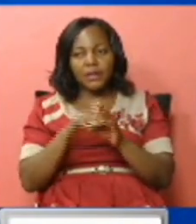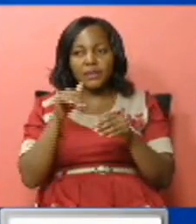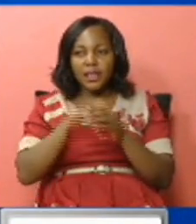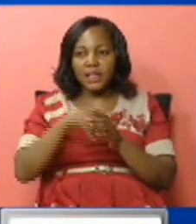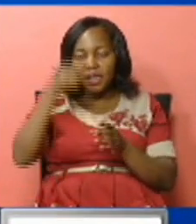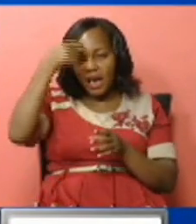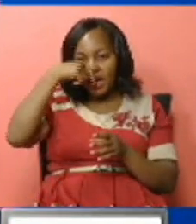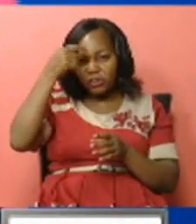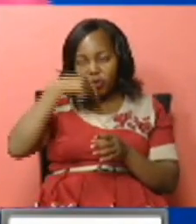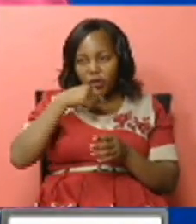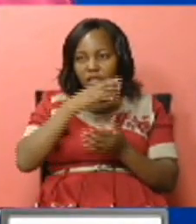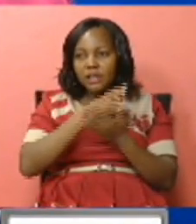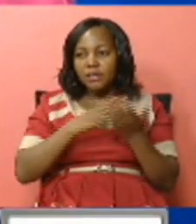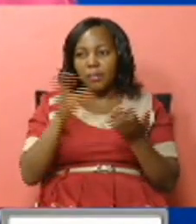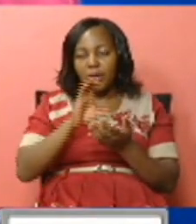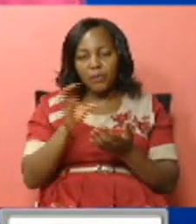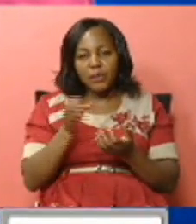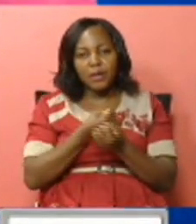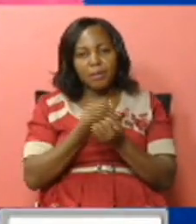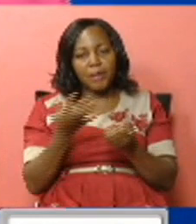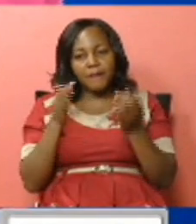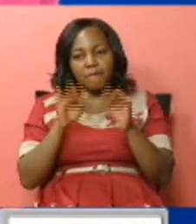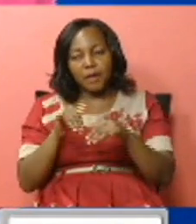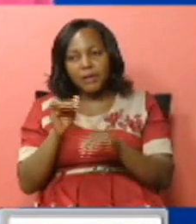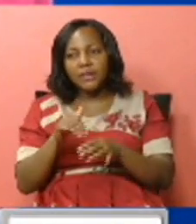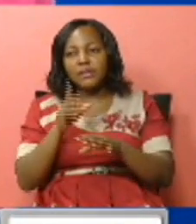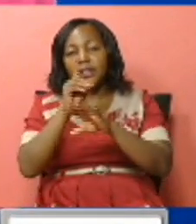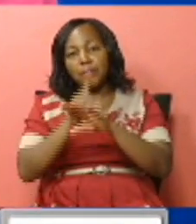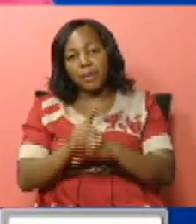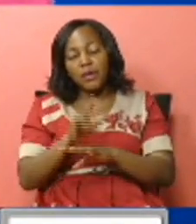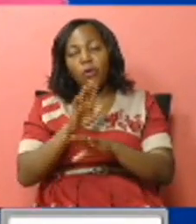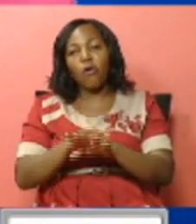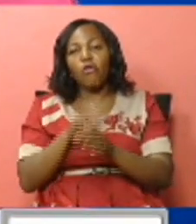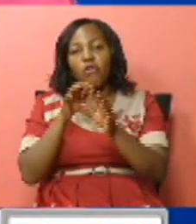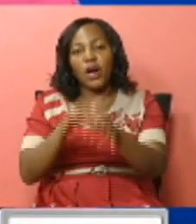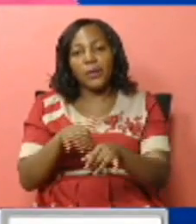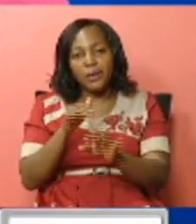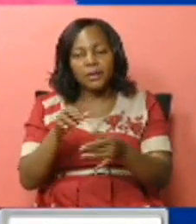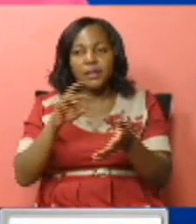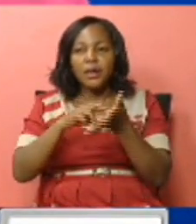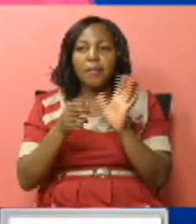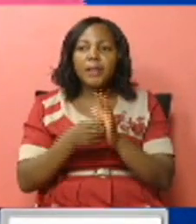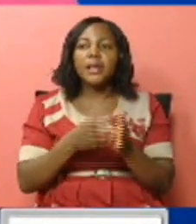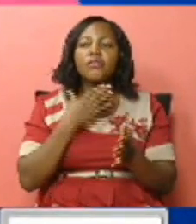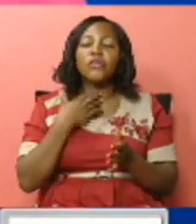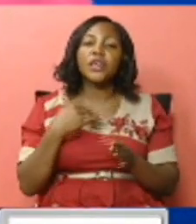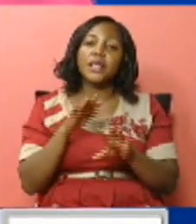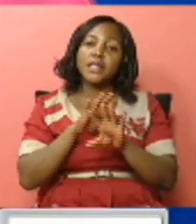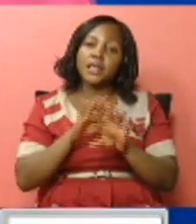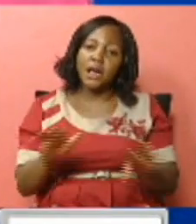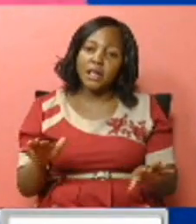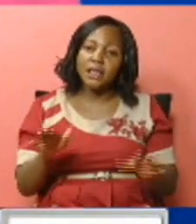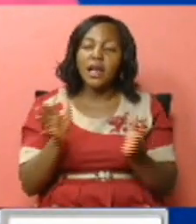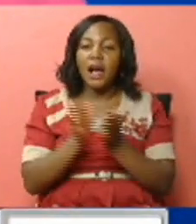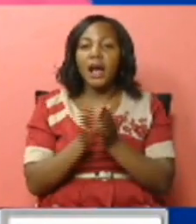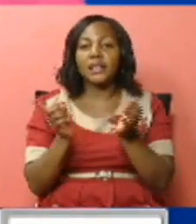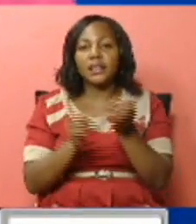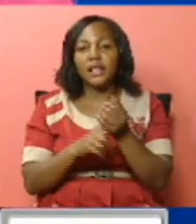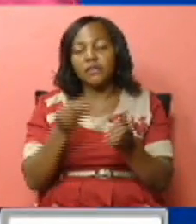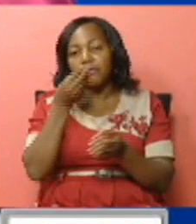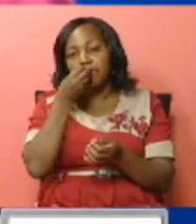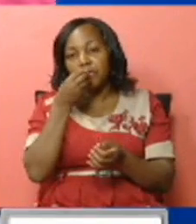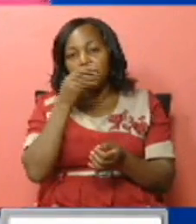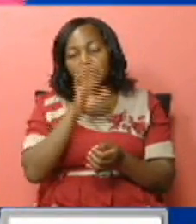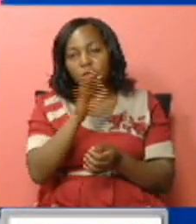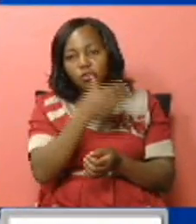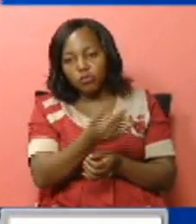sub-county, most of the families depend on agriculture. So you need land to be able to cultivate and get food for your children and